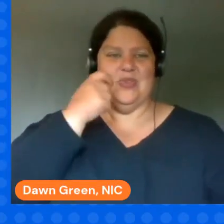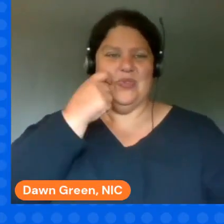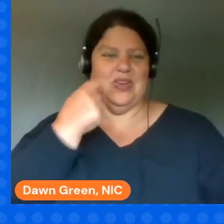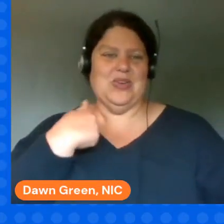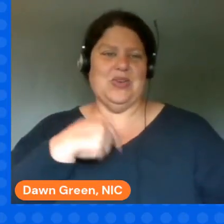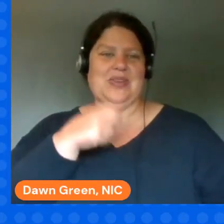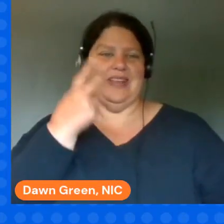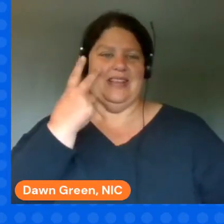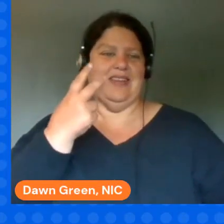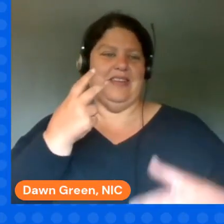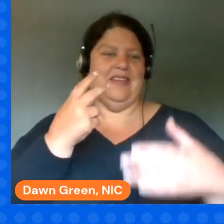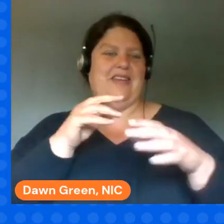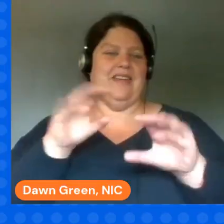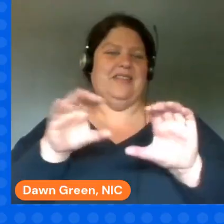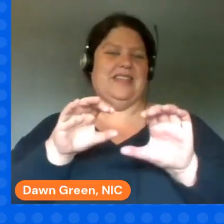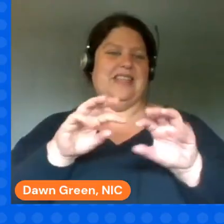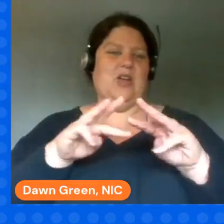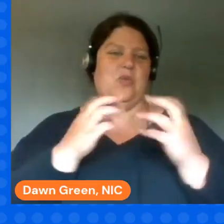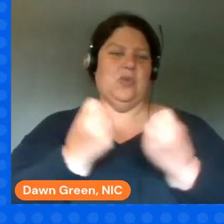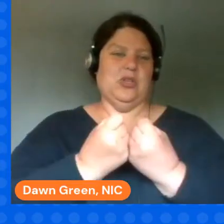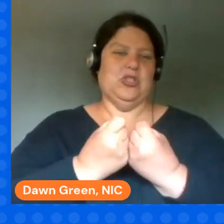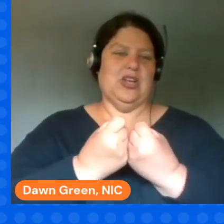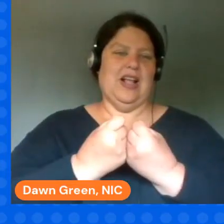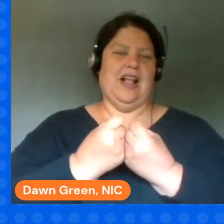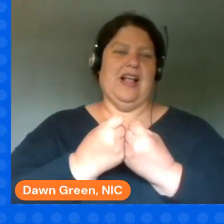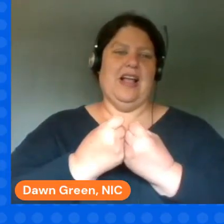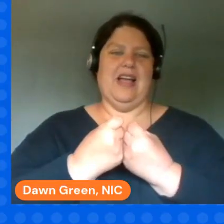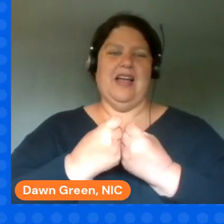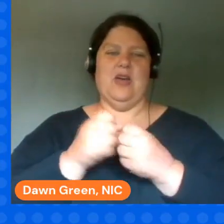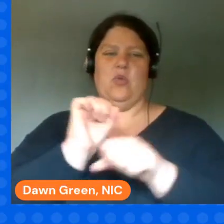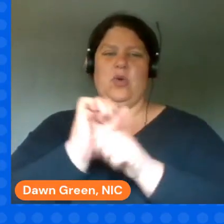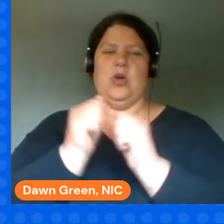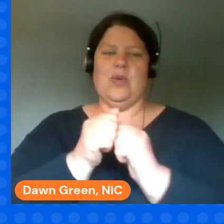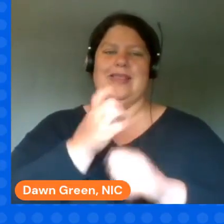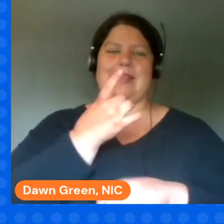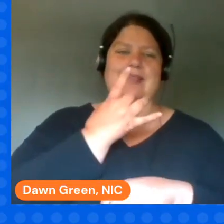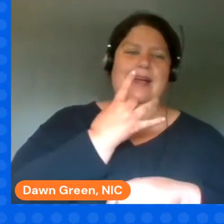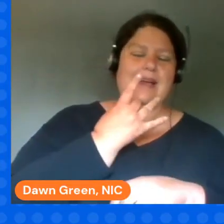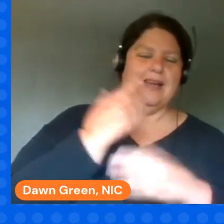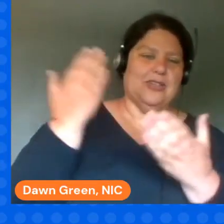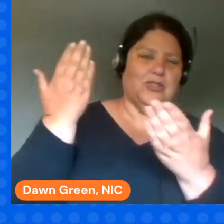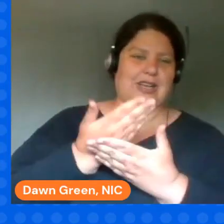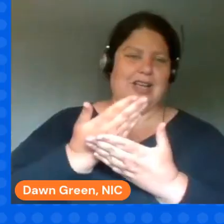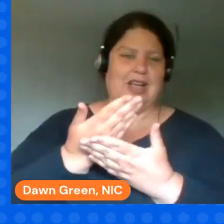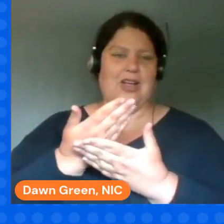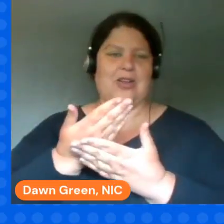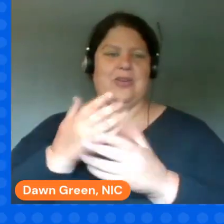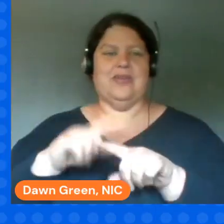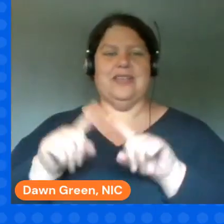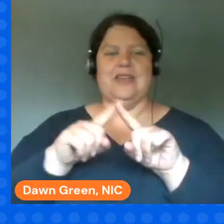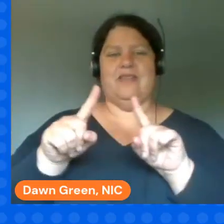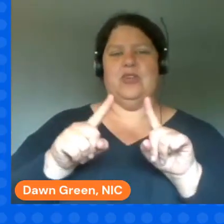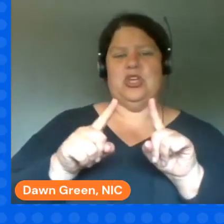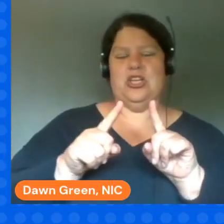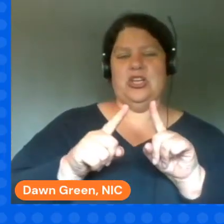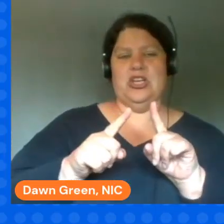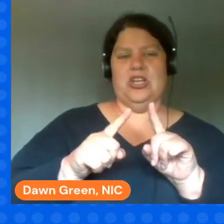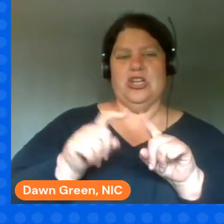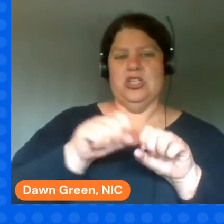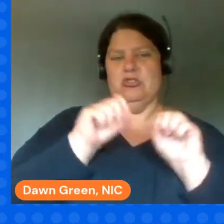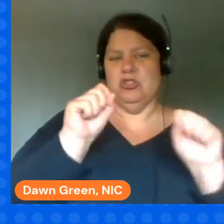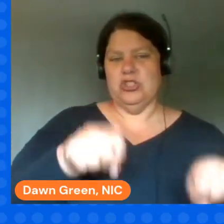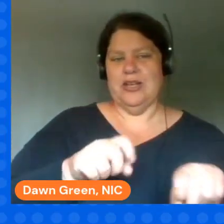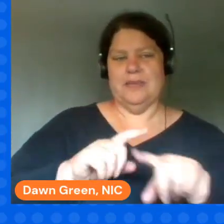around explorations with light and shadow. So, you know, bringing in different shapes or opacity objects